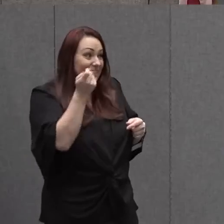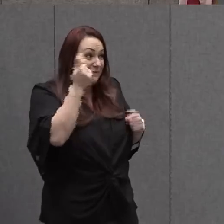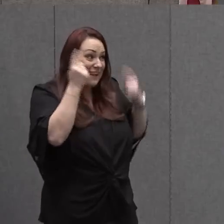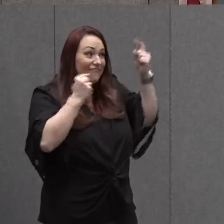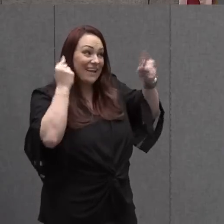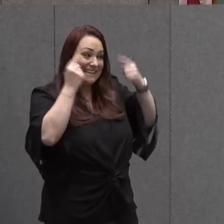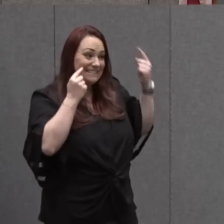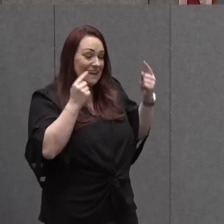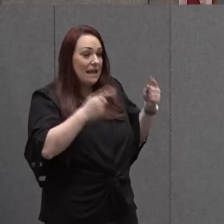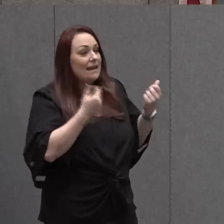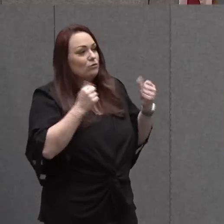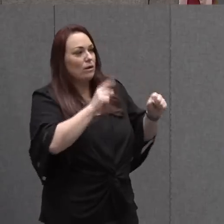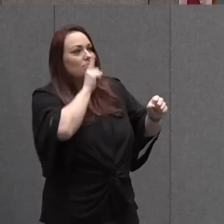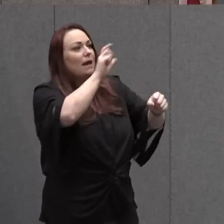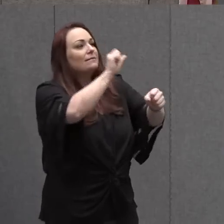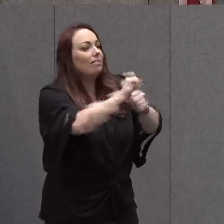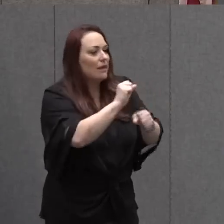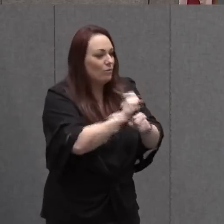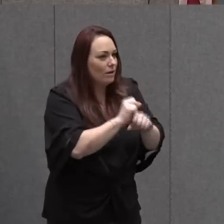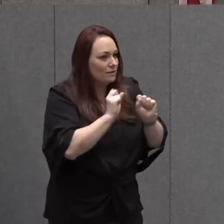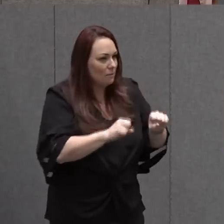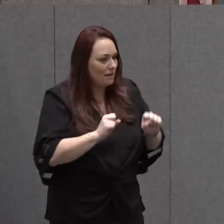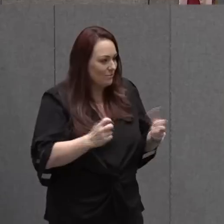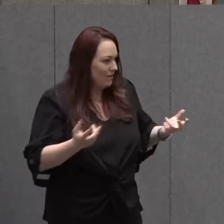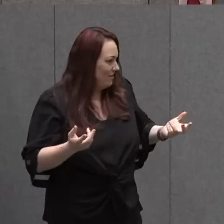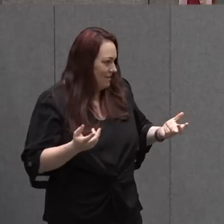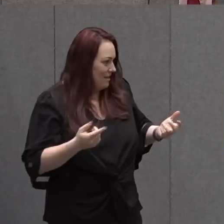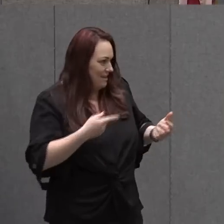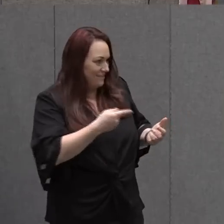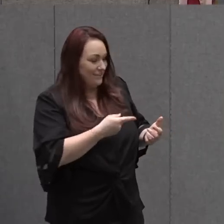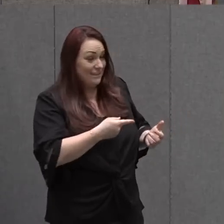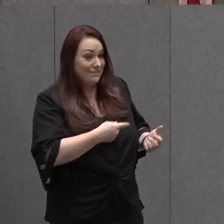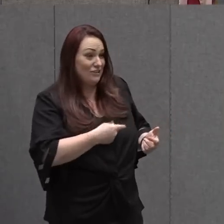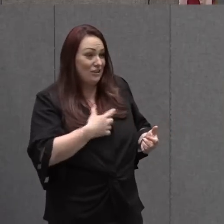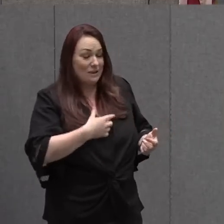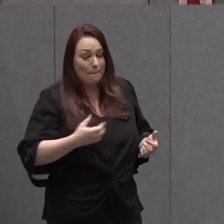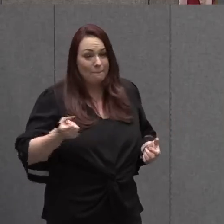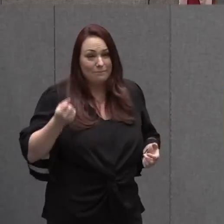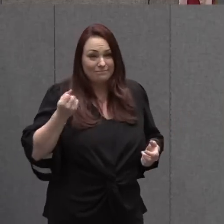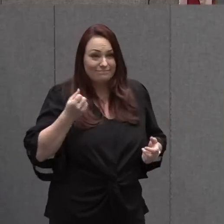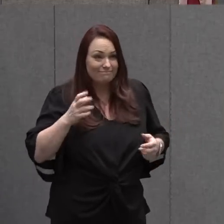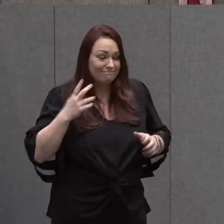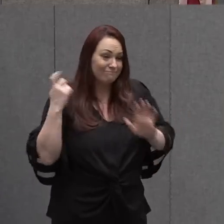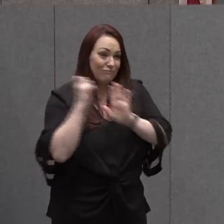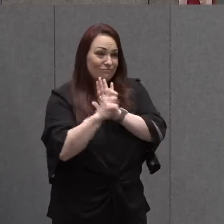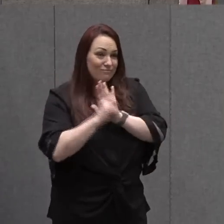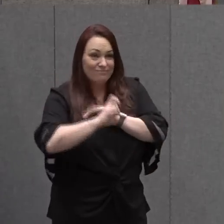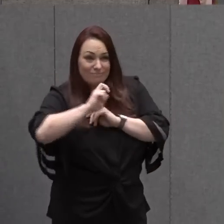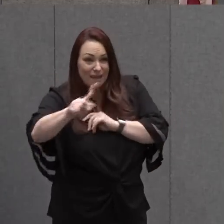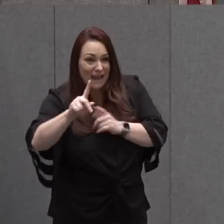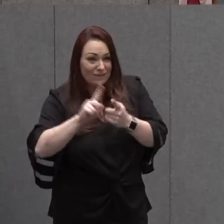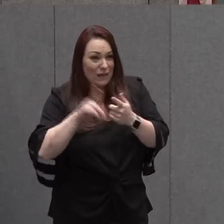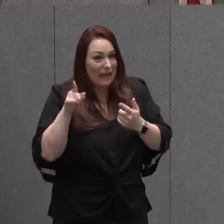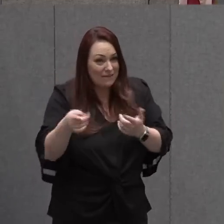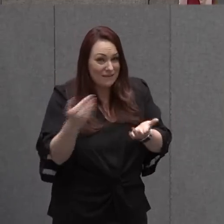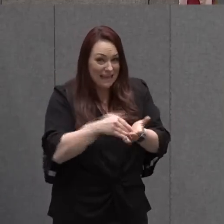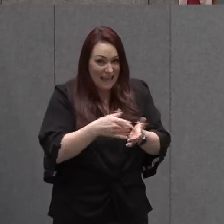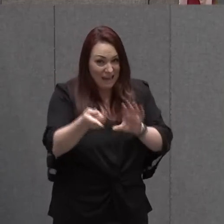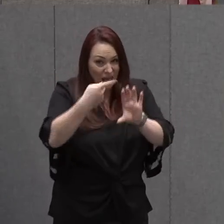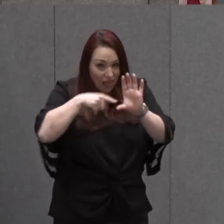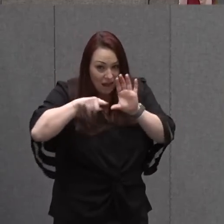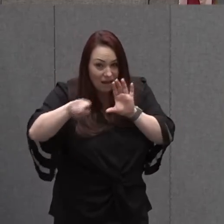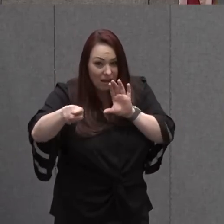trying to be as literal as possible, and she's just throwing it back at him. I want to read that last part again.